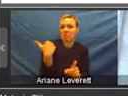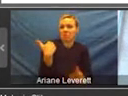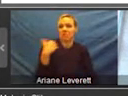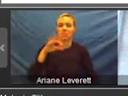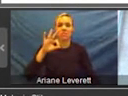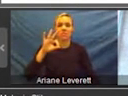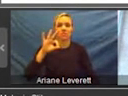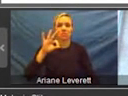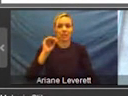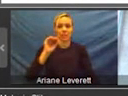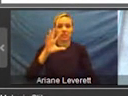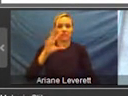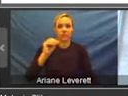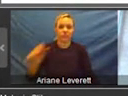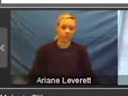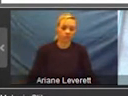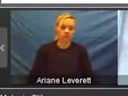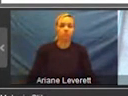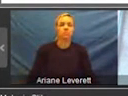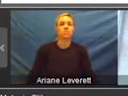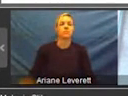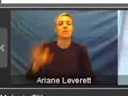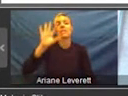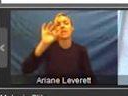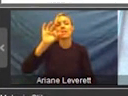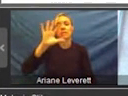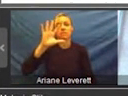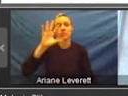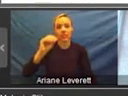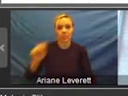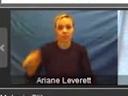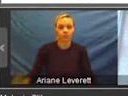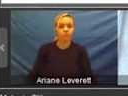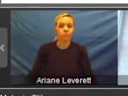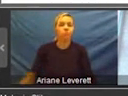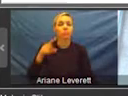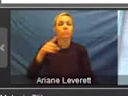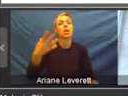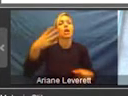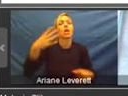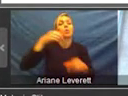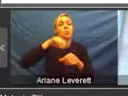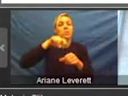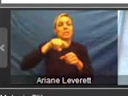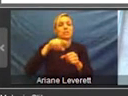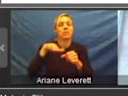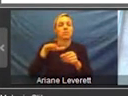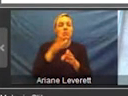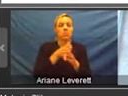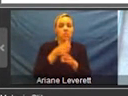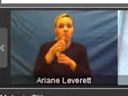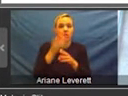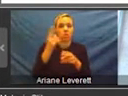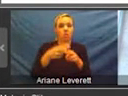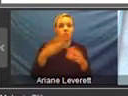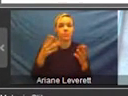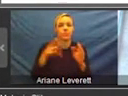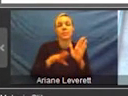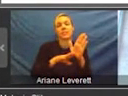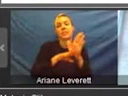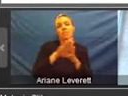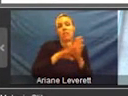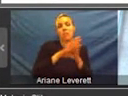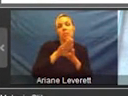At that time, it was called or included in an area called development communication, or later participatory